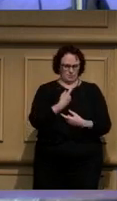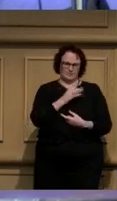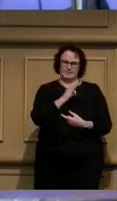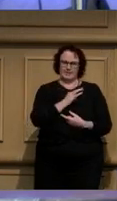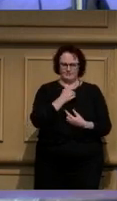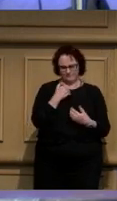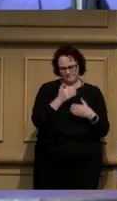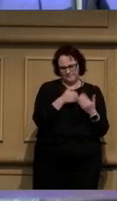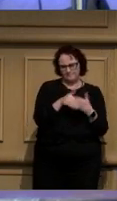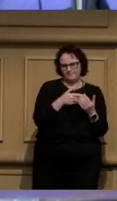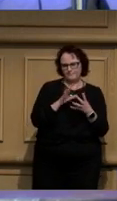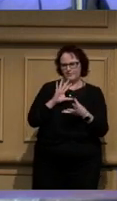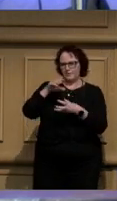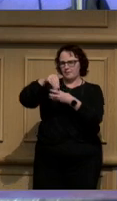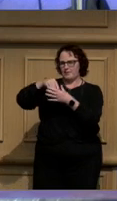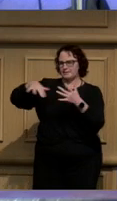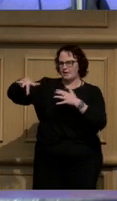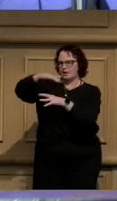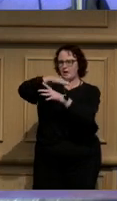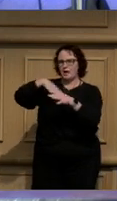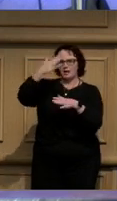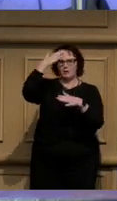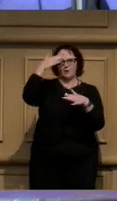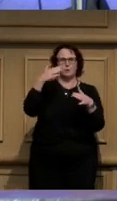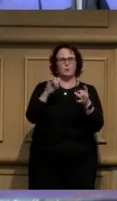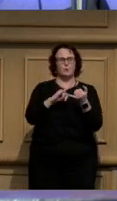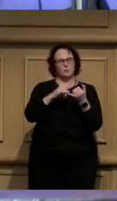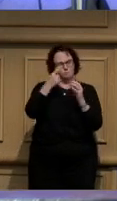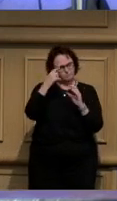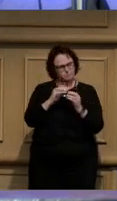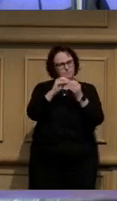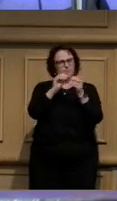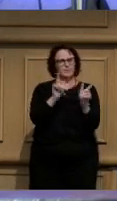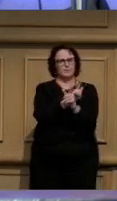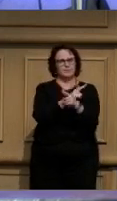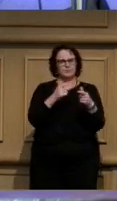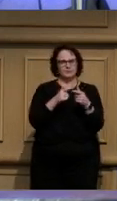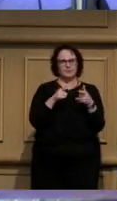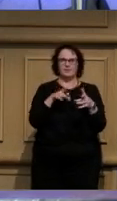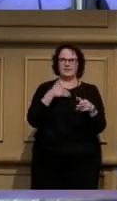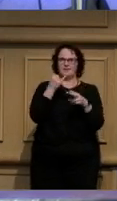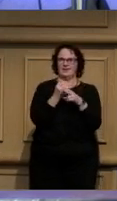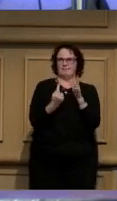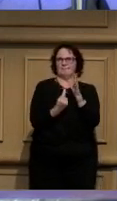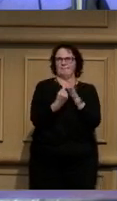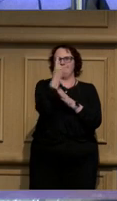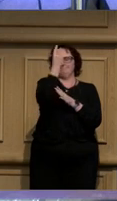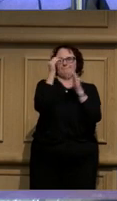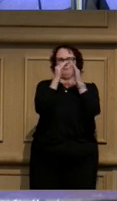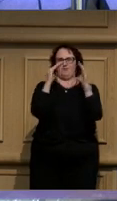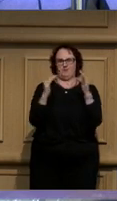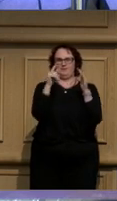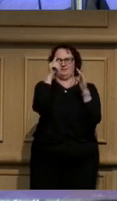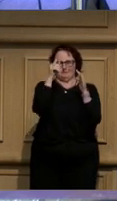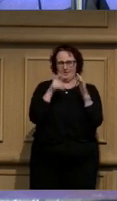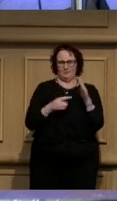personal experience of, you know, composers are sort of like, you know, the cliche of them is that we live in an attic and we write on our own. Like, there's literal